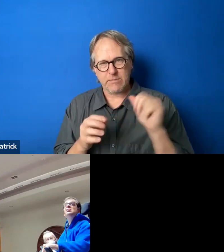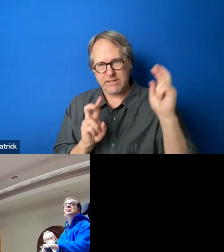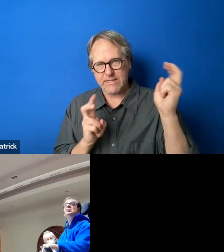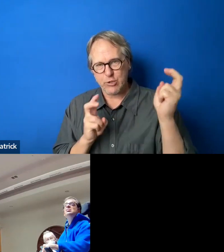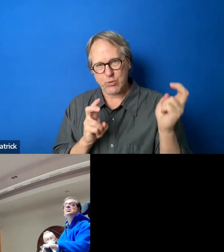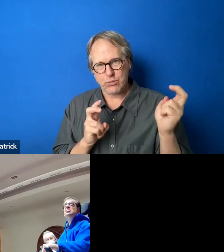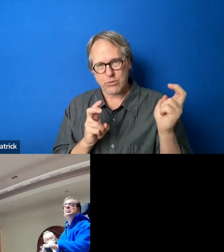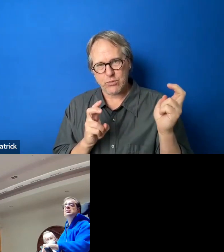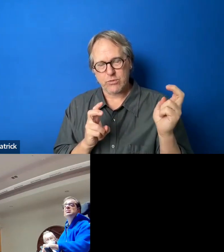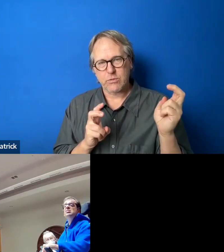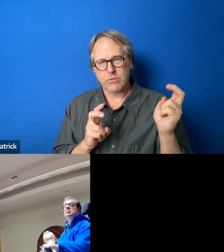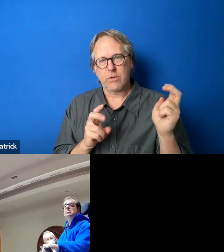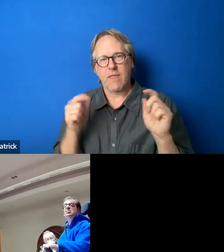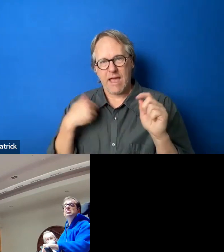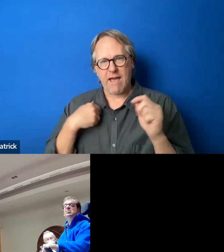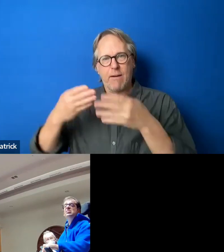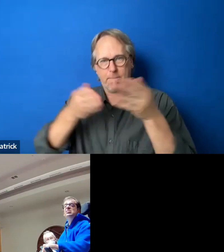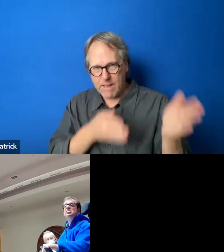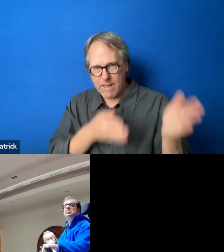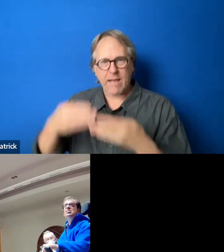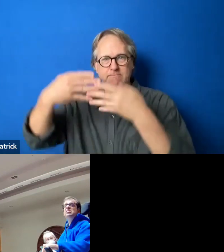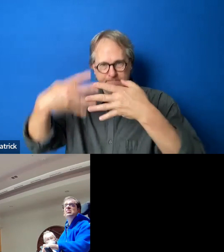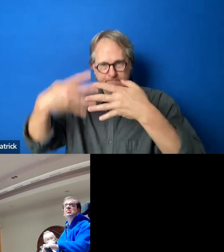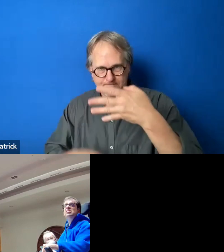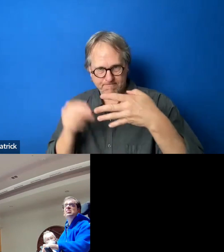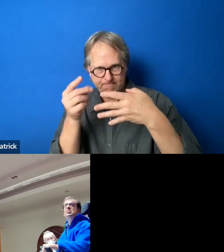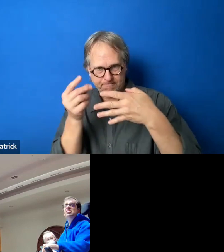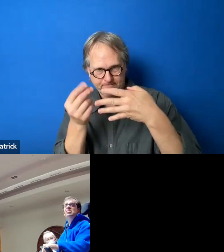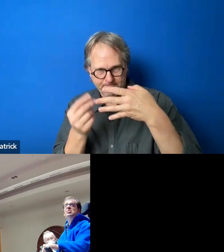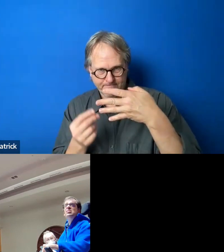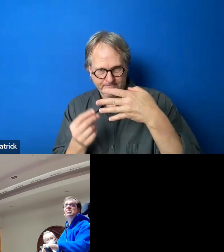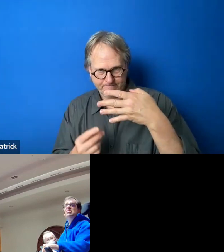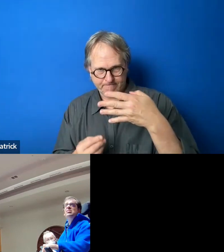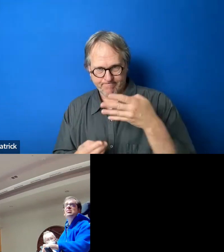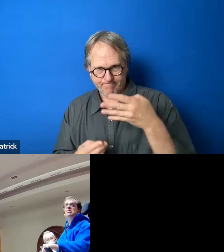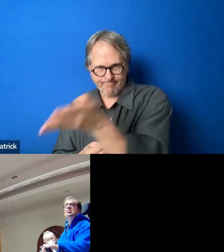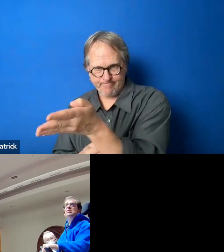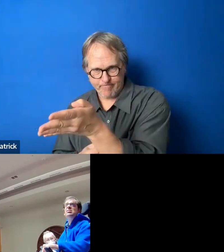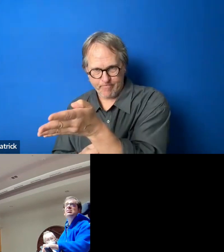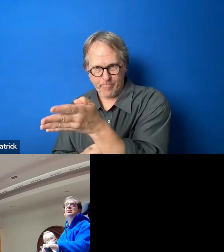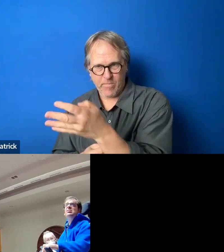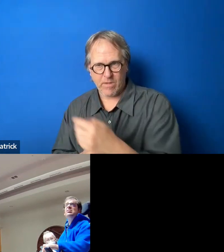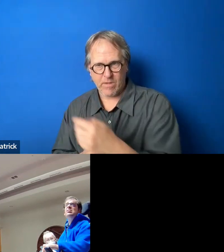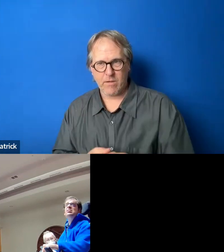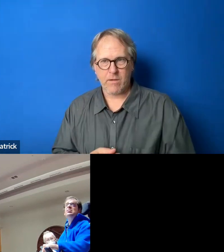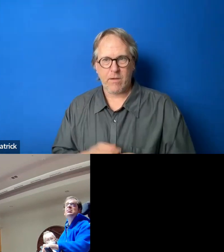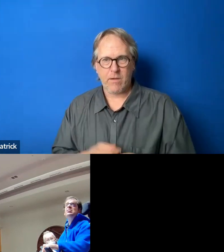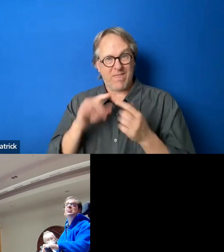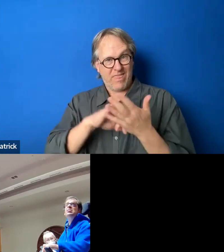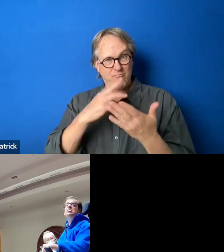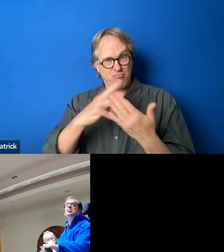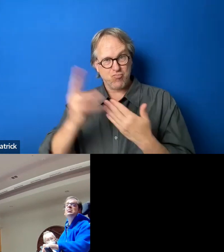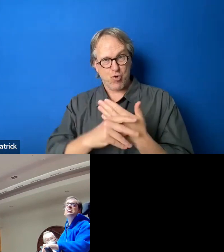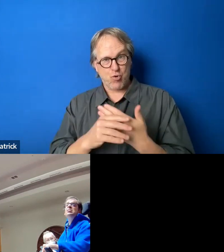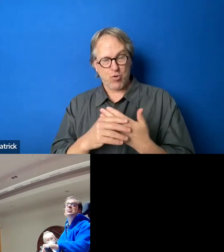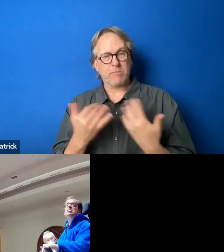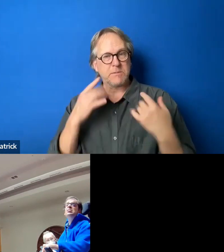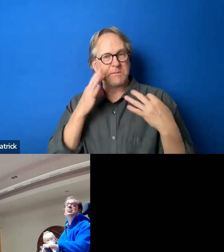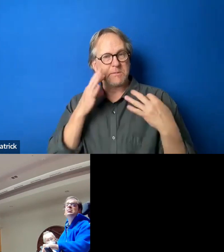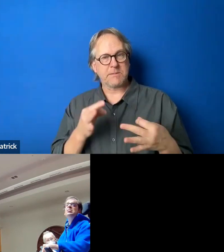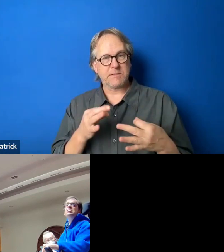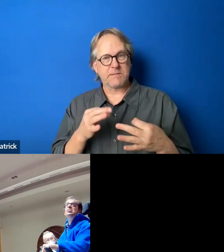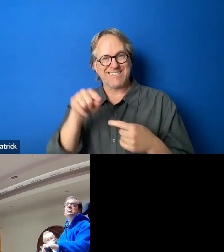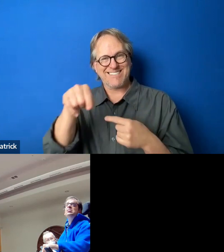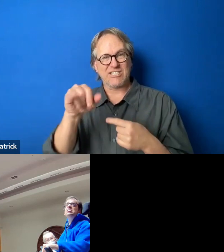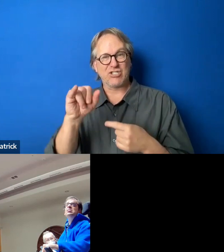And that was before we had made the decision that we are actually closing that program at the end of